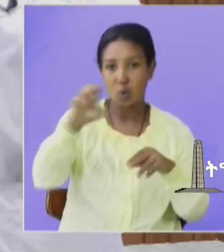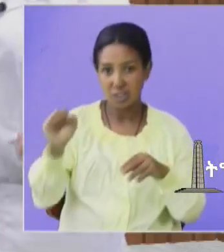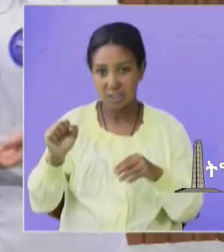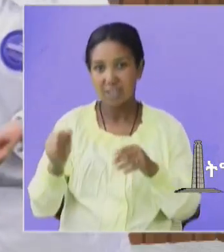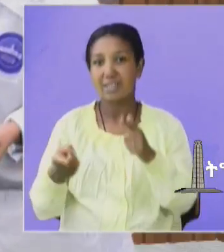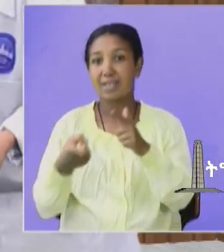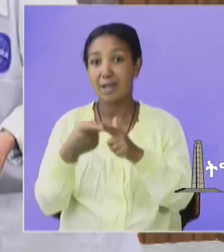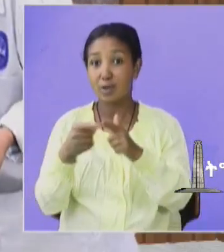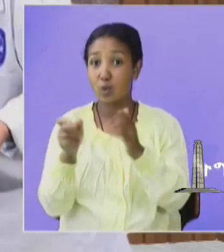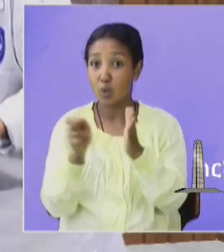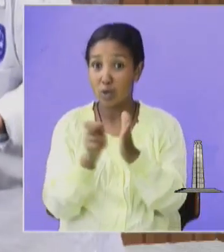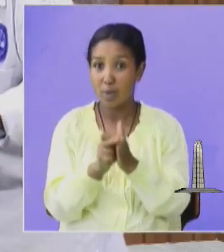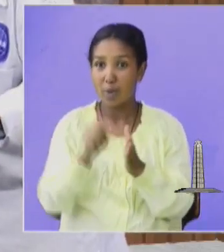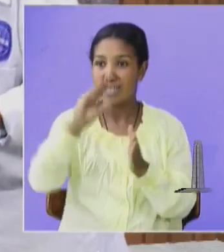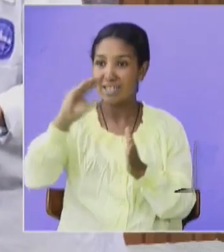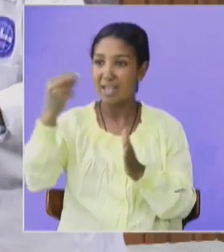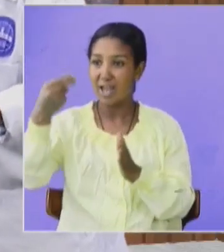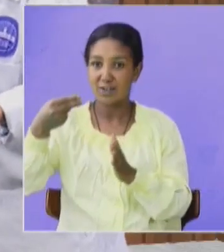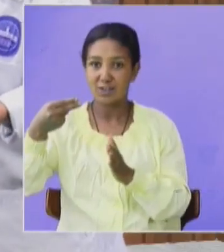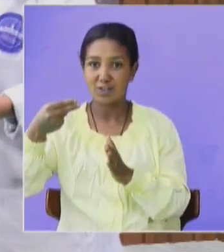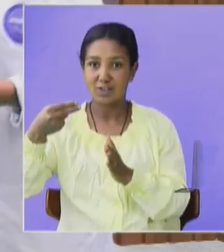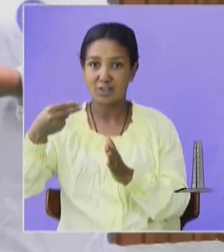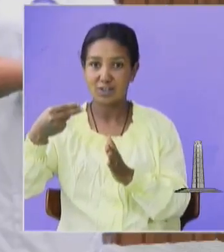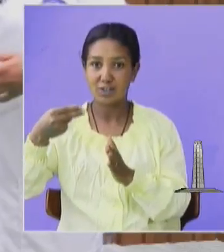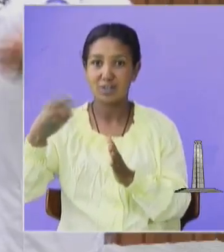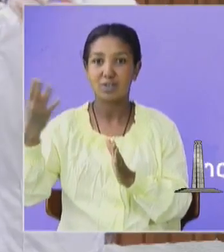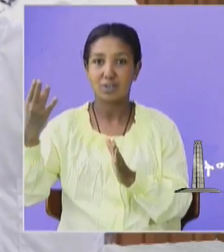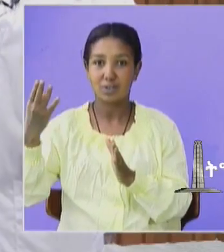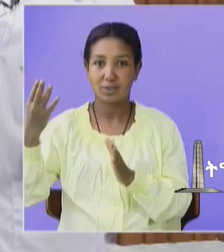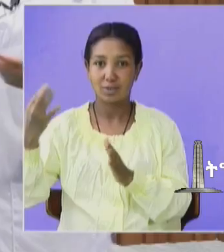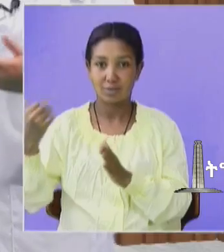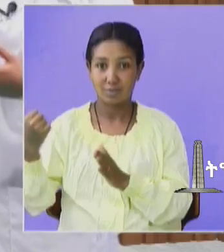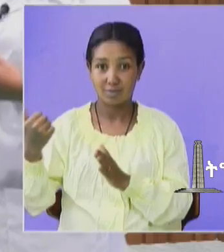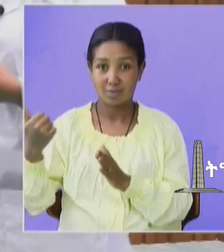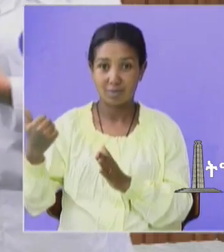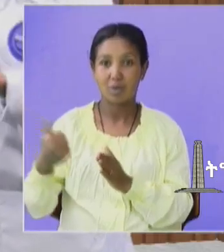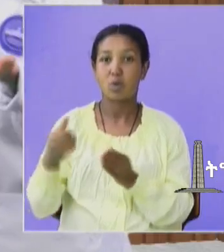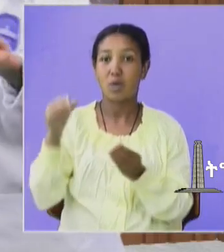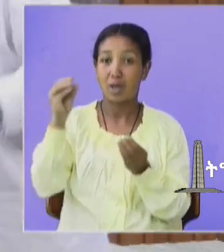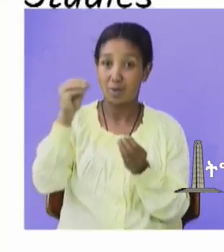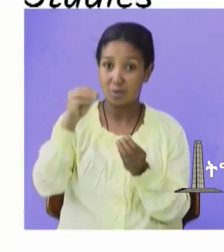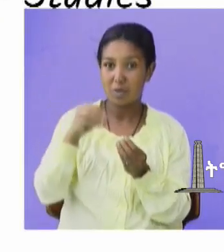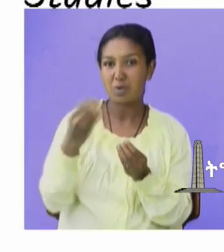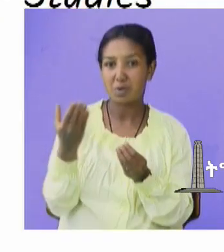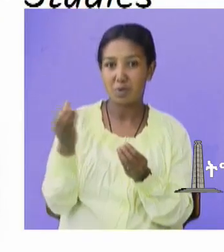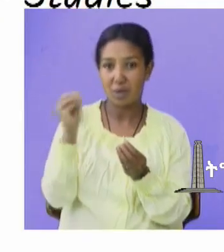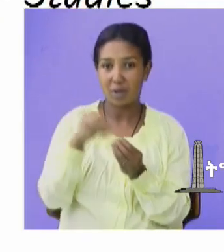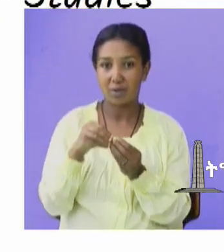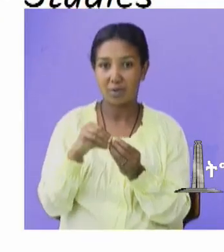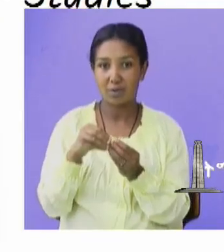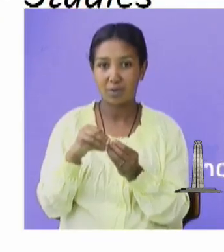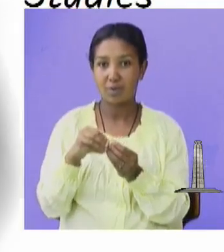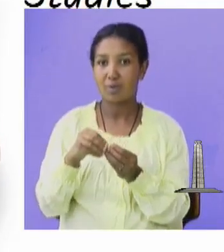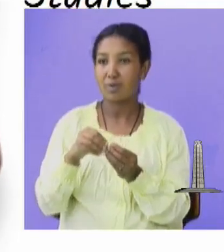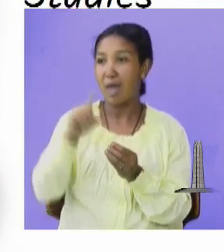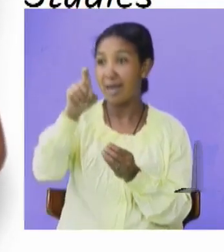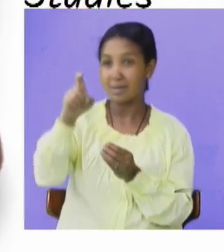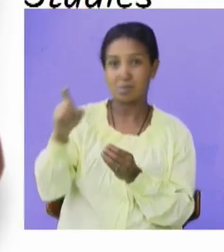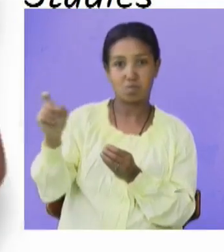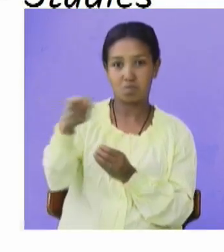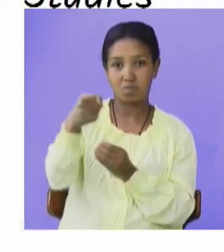rule is ch, ss, sh, and o. We can use, and also like x,